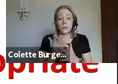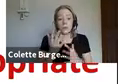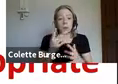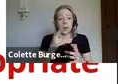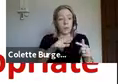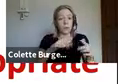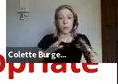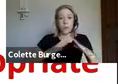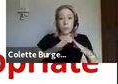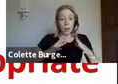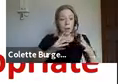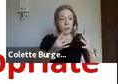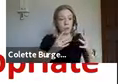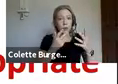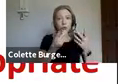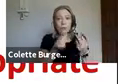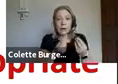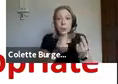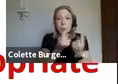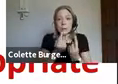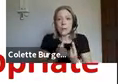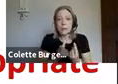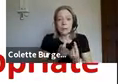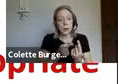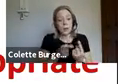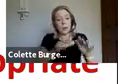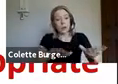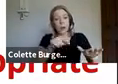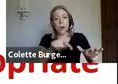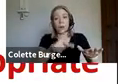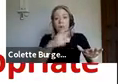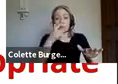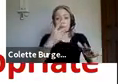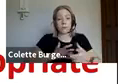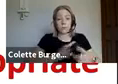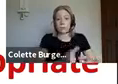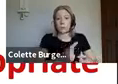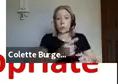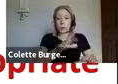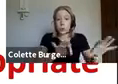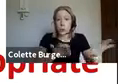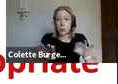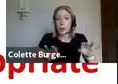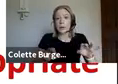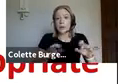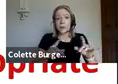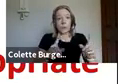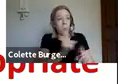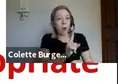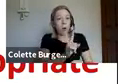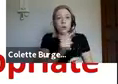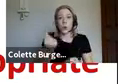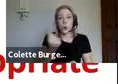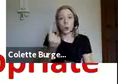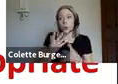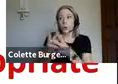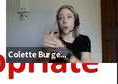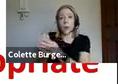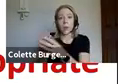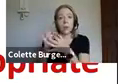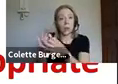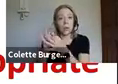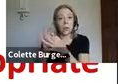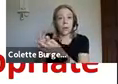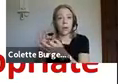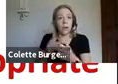range of resources and spaces, and the child is free to make choices about what and who they engage with, how they use resources